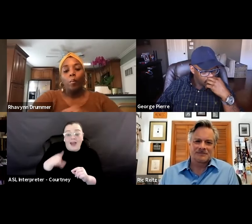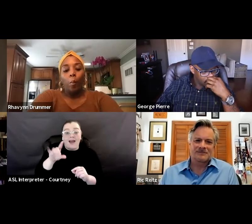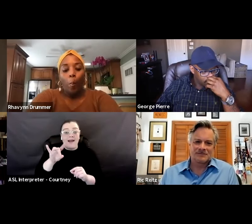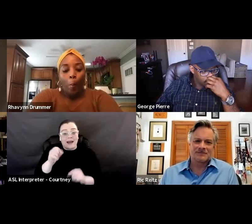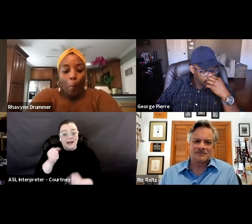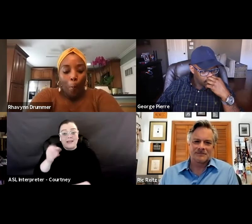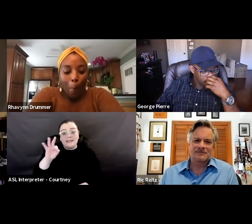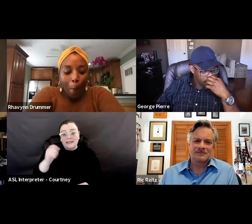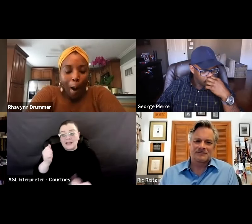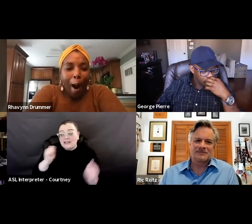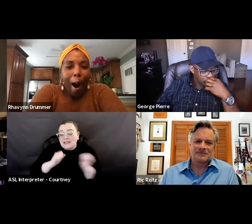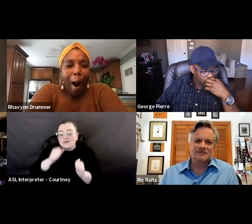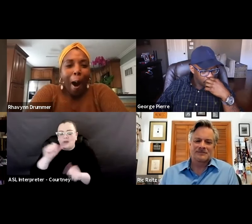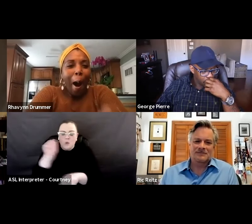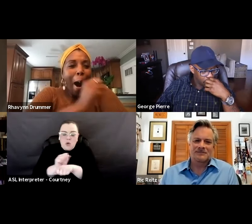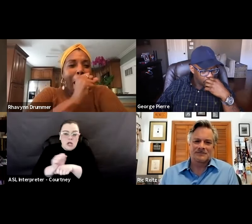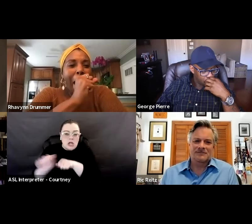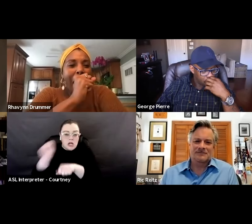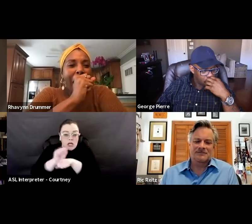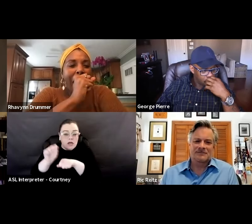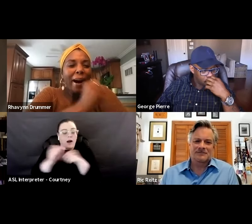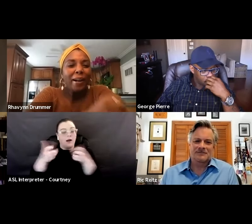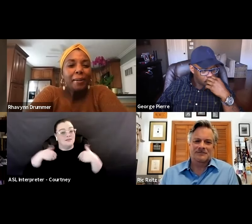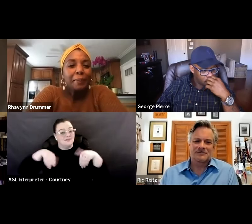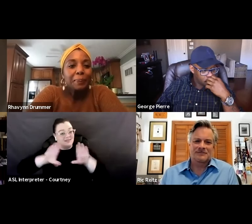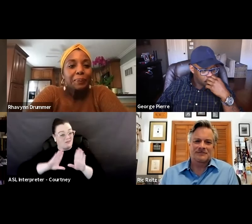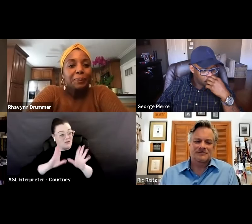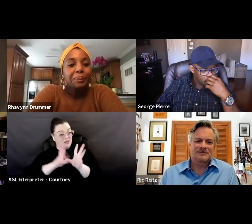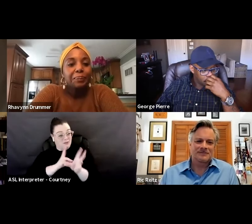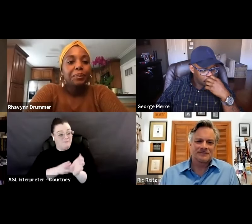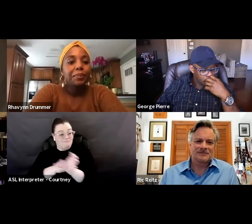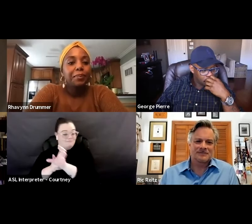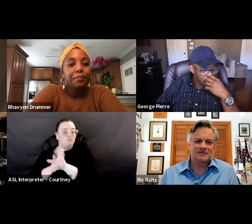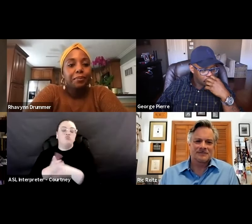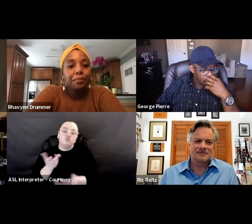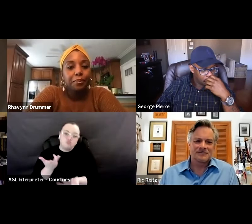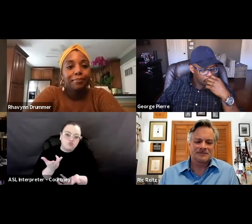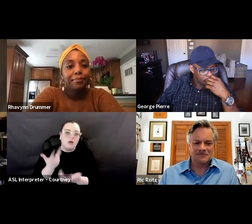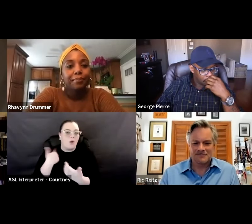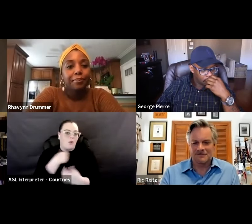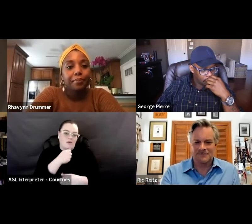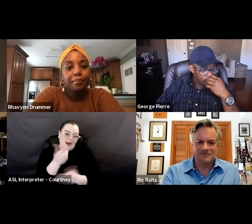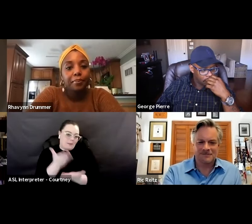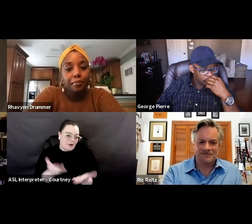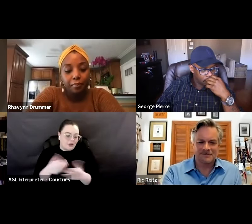they did and sacrifice the way they did. But ultimately, because of the problem in 2008,